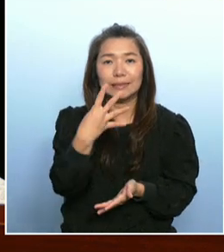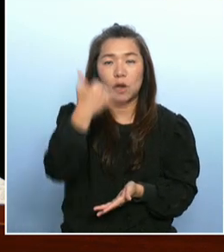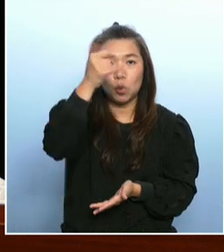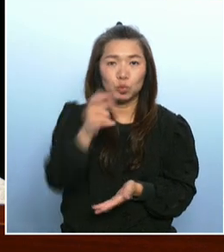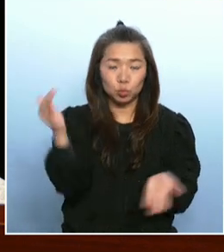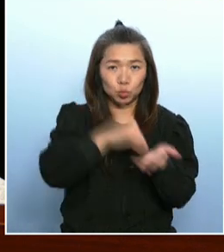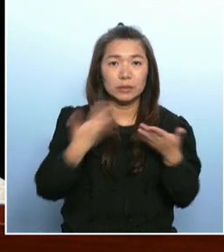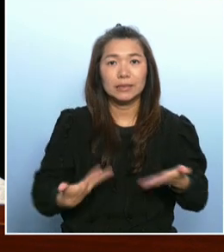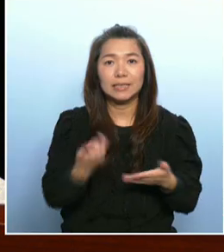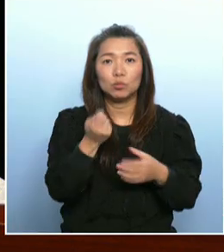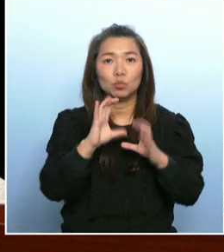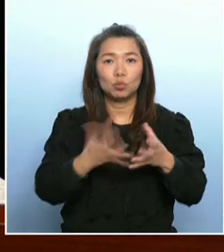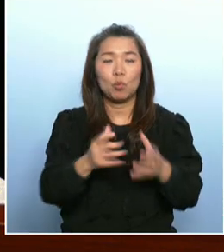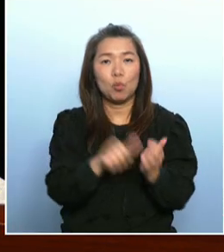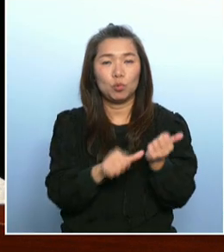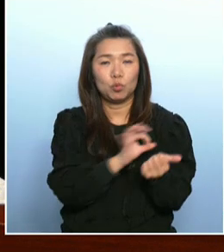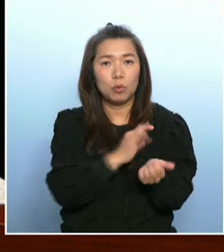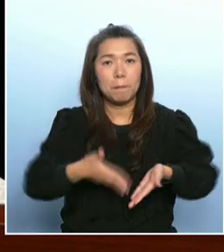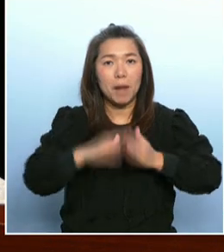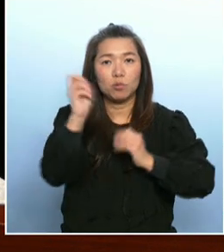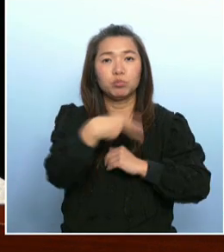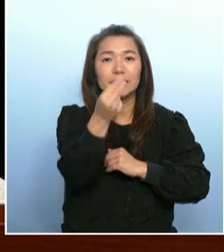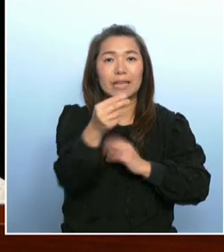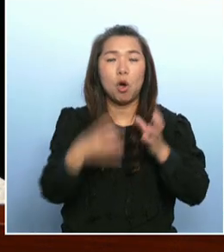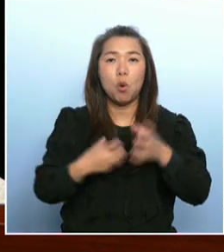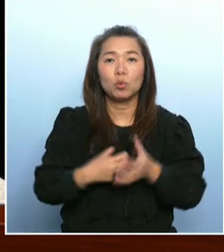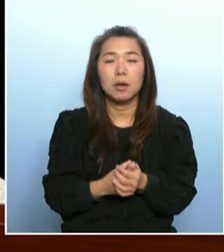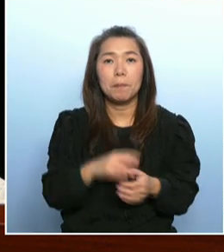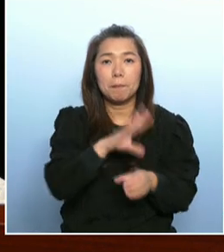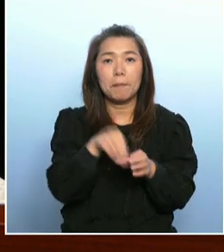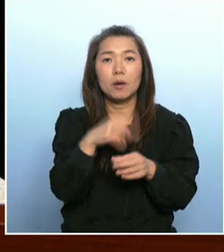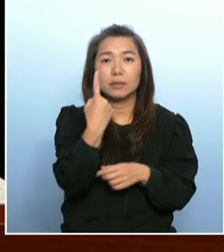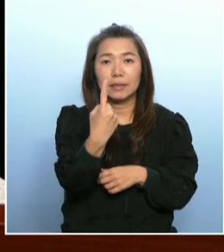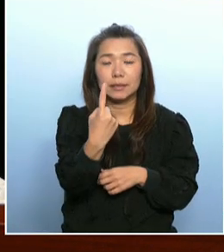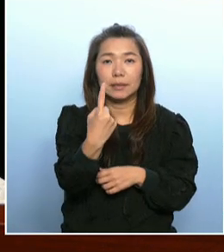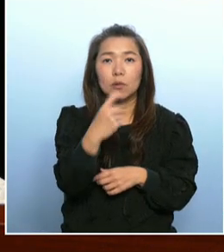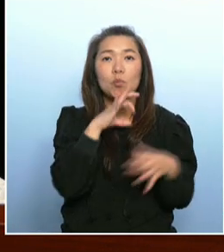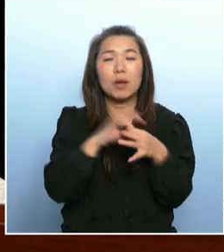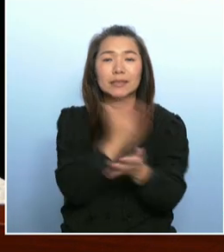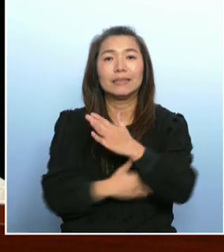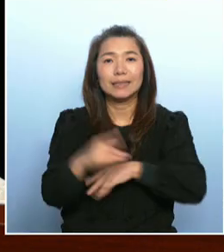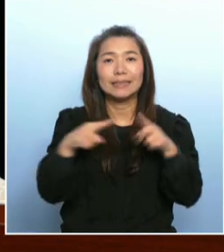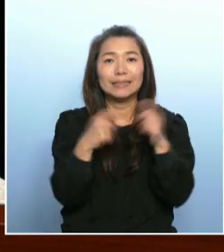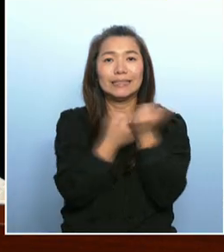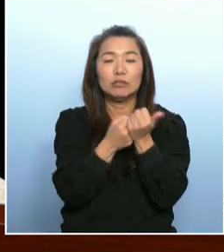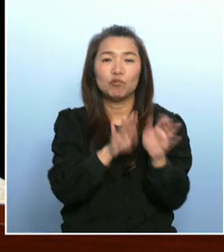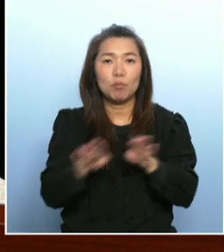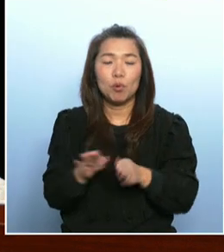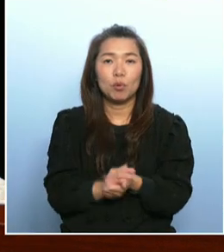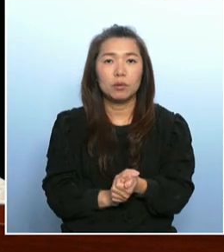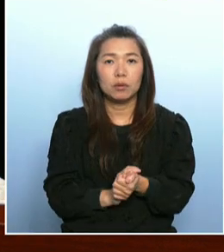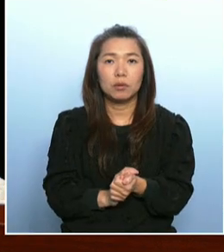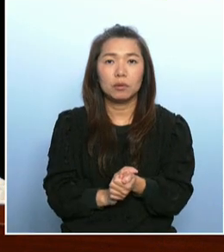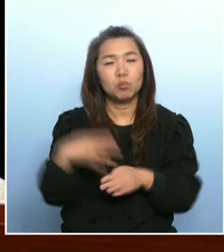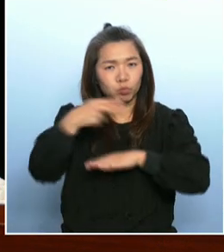Since the June 2024, the subcommittee organized 7 meetings, including 1 public